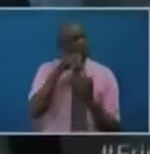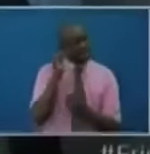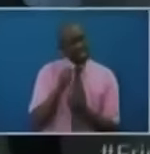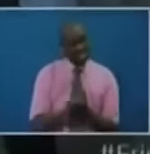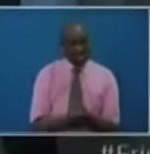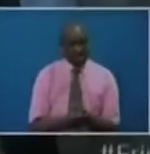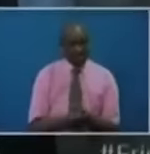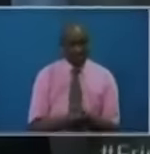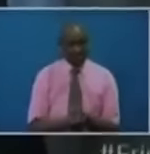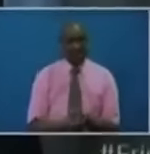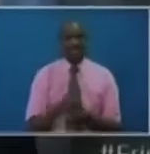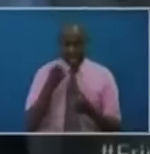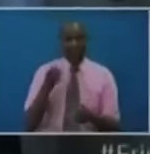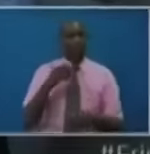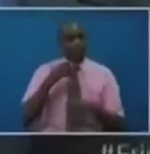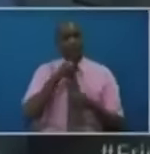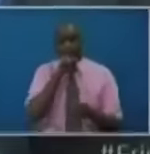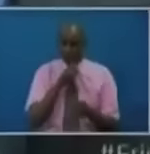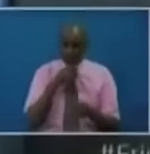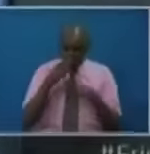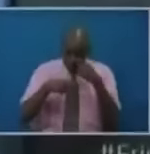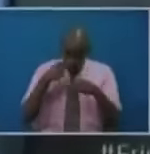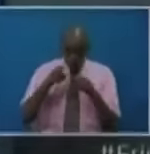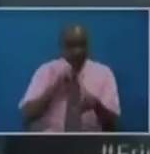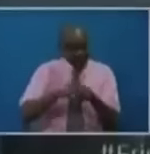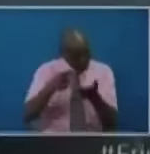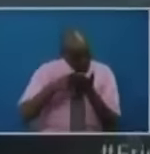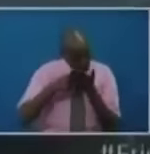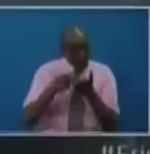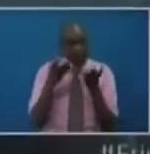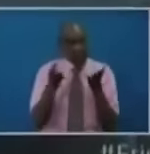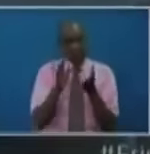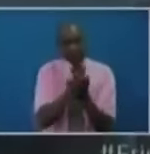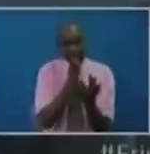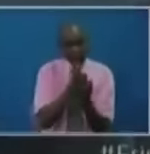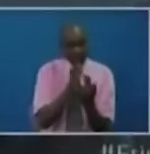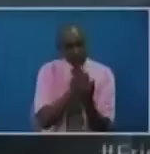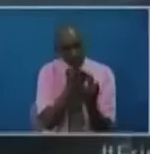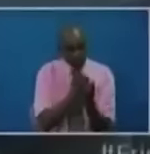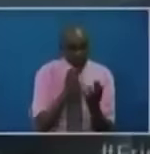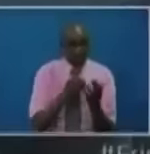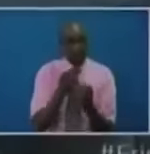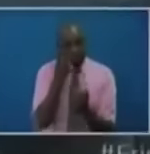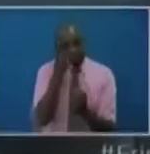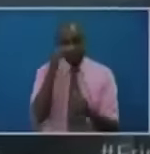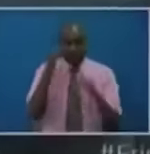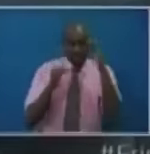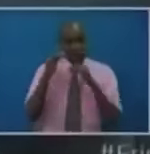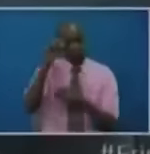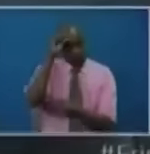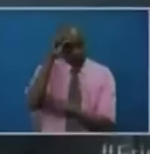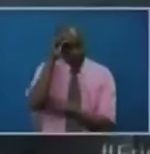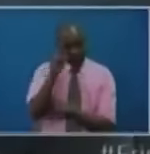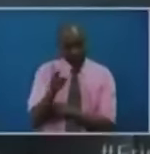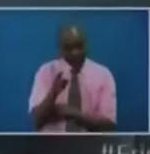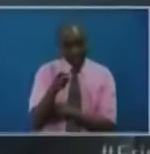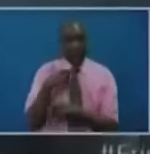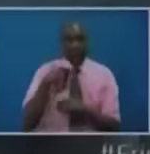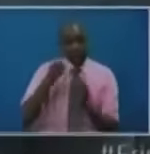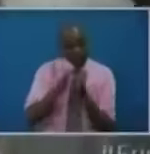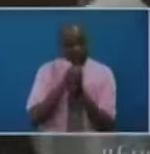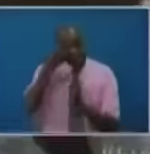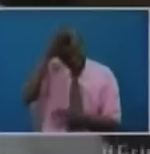There has been progress in negotiations between the two levels of government and the